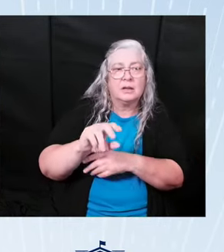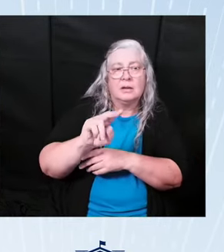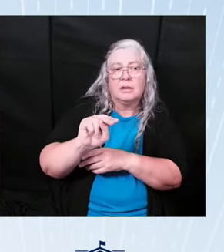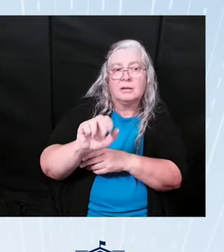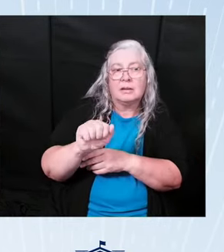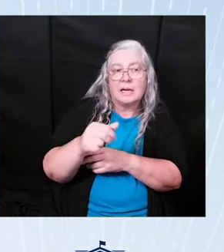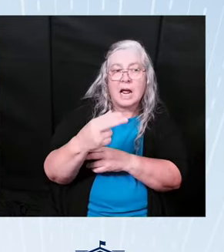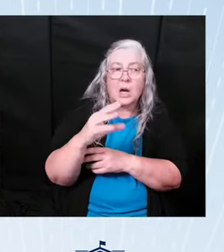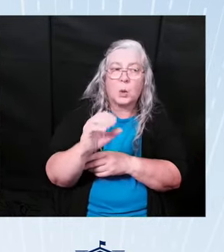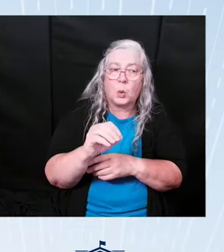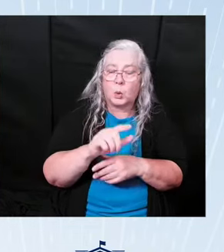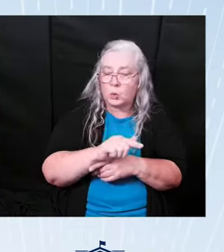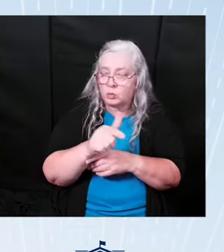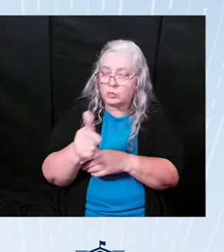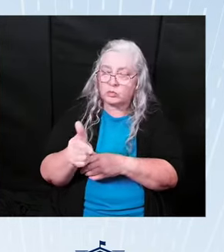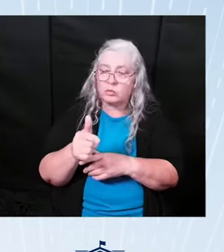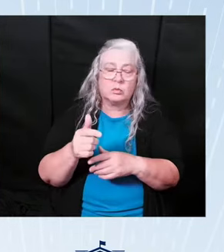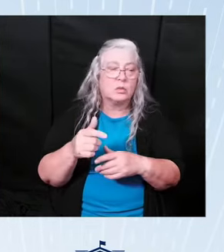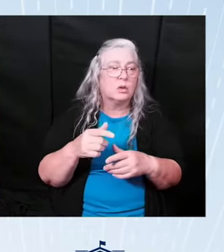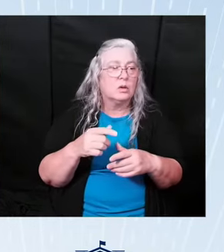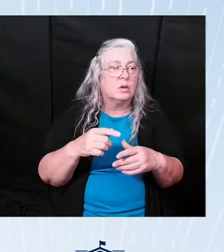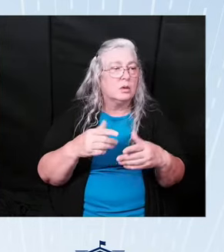I think I'm getting the side eye.